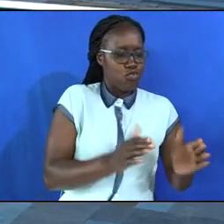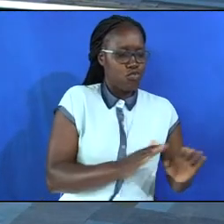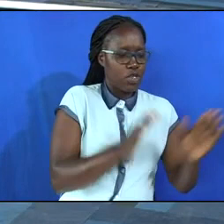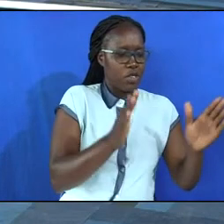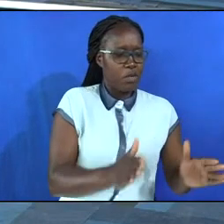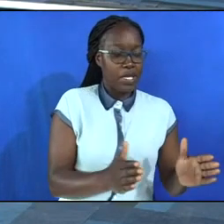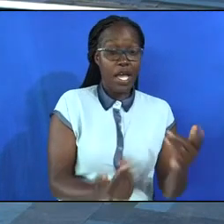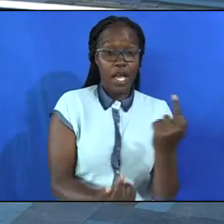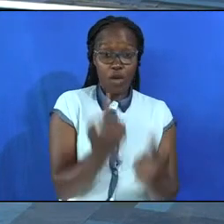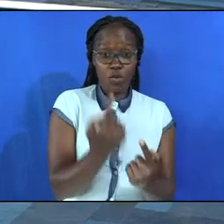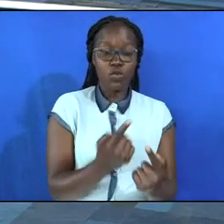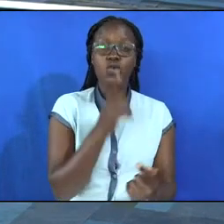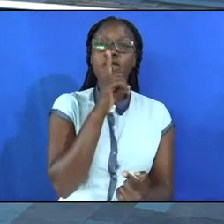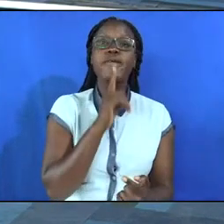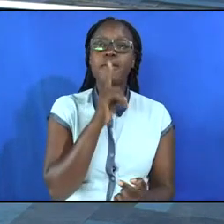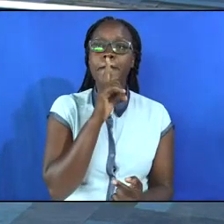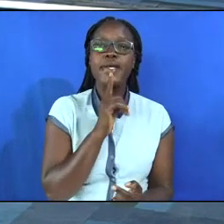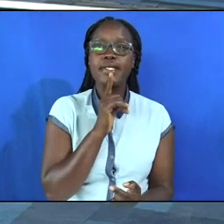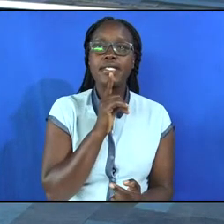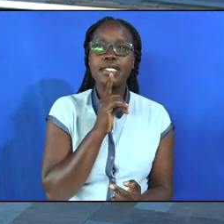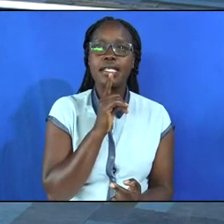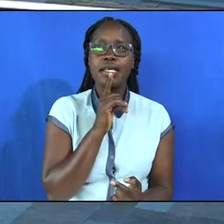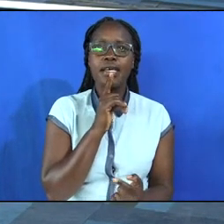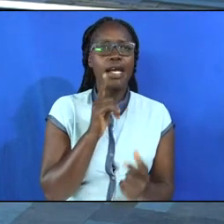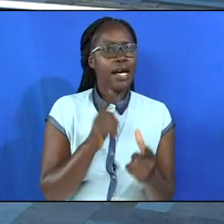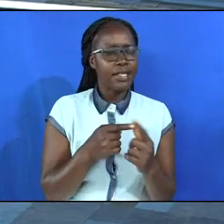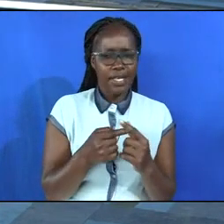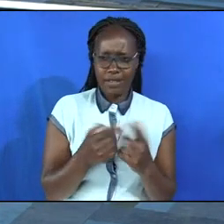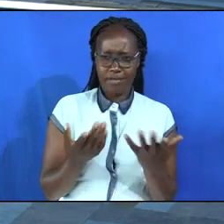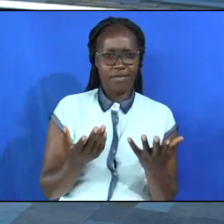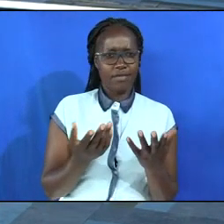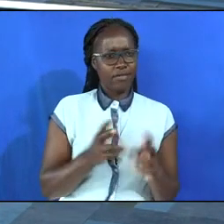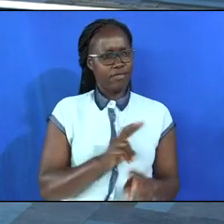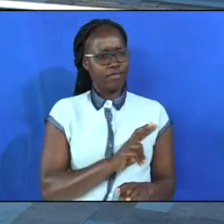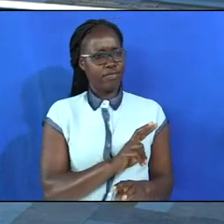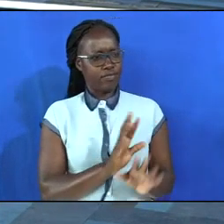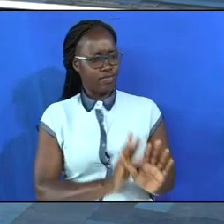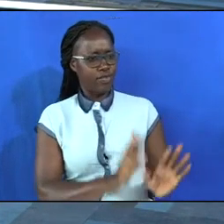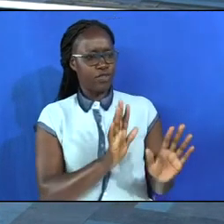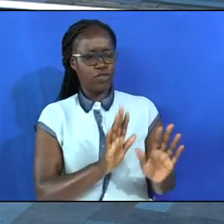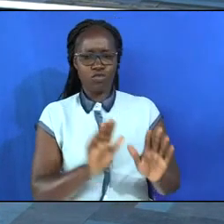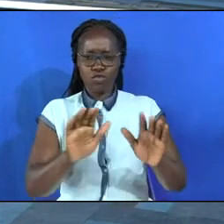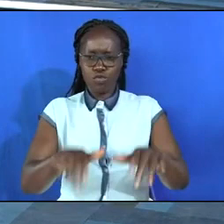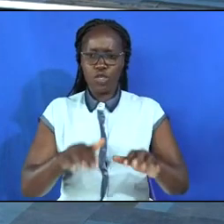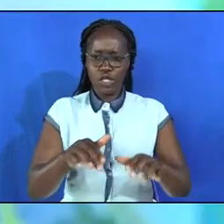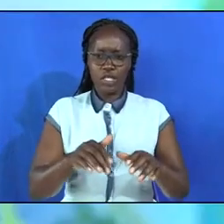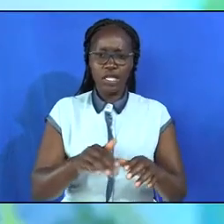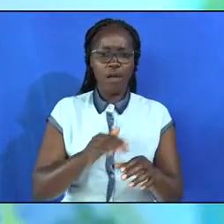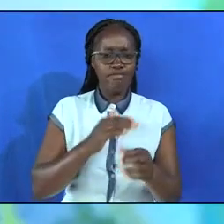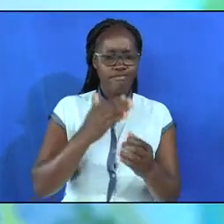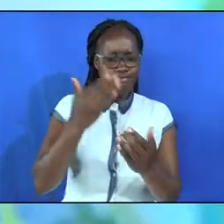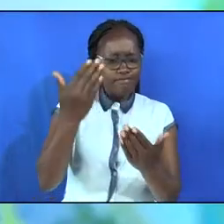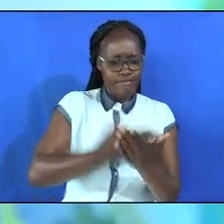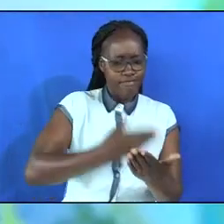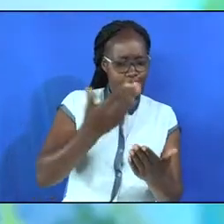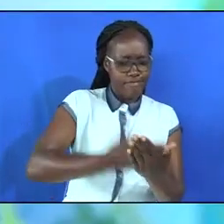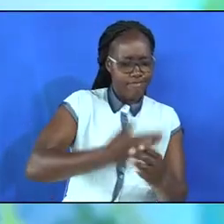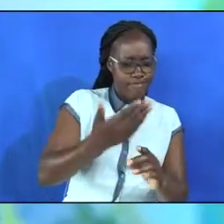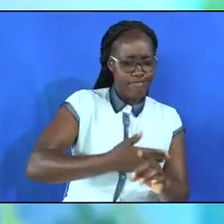cooking some beans. I left you so I could go into the garden and get some sweet potatoes to cook.